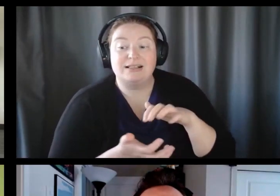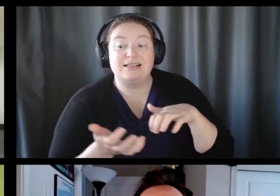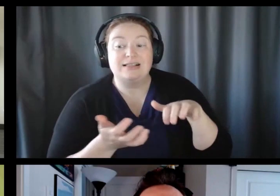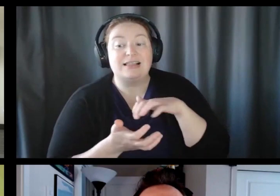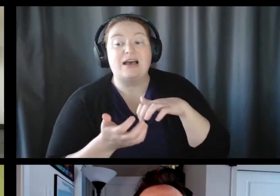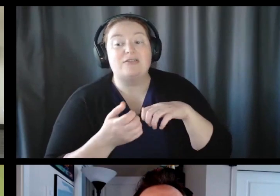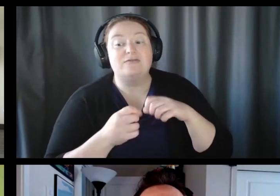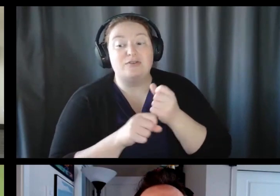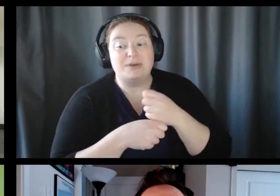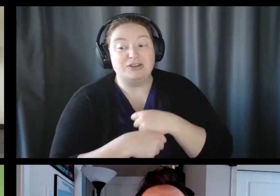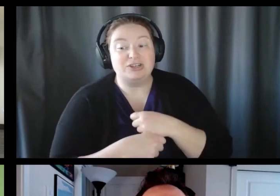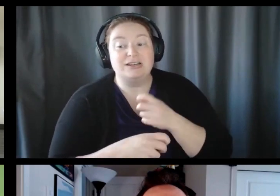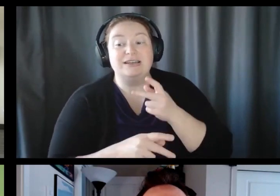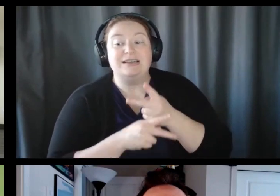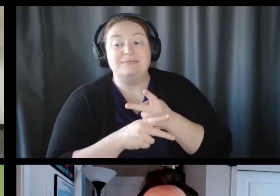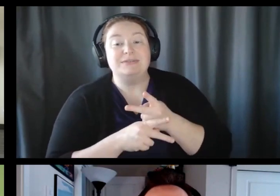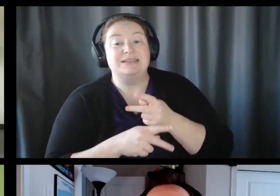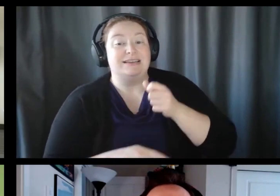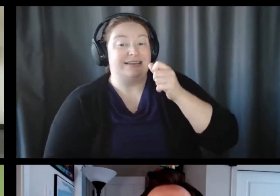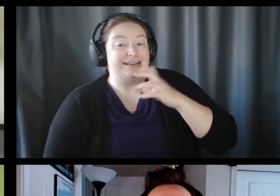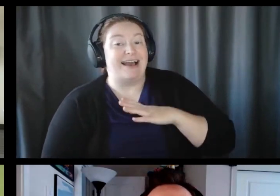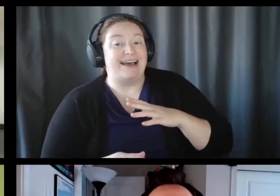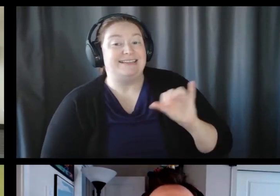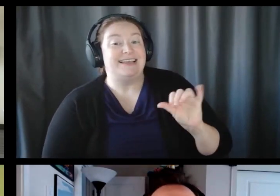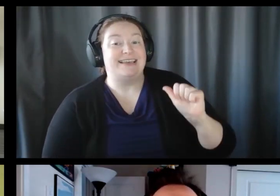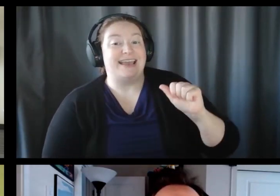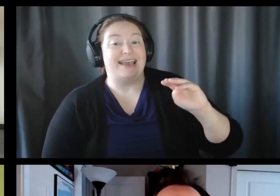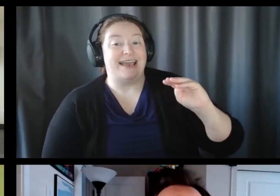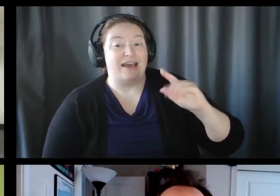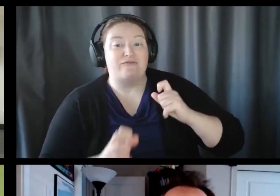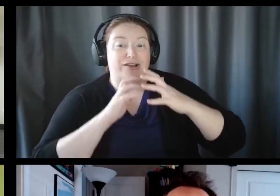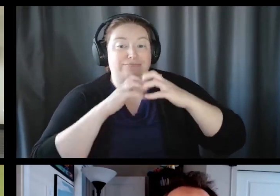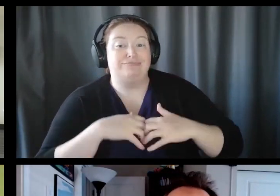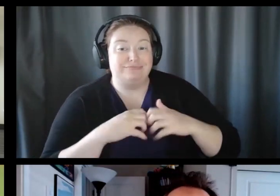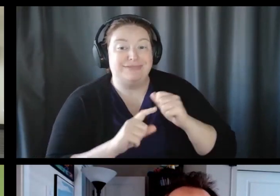like AM from bringing down the environment. Which,